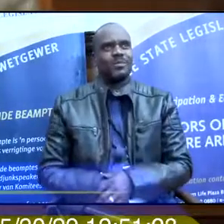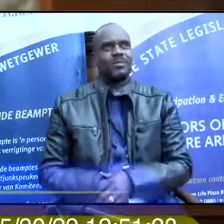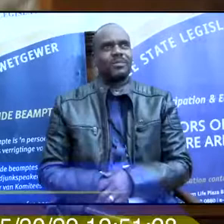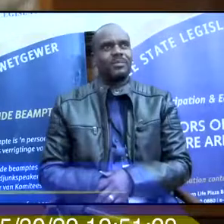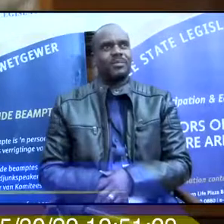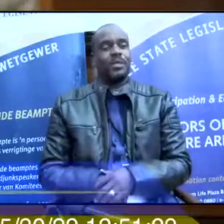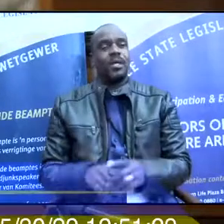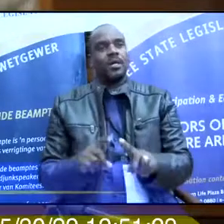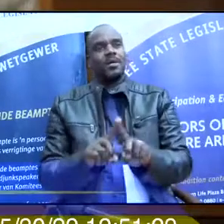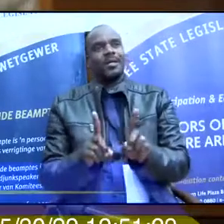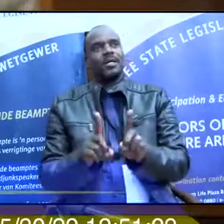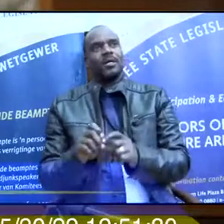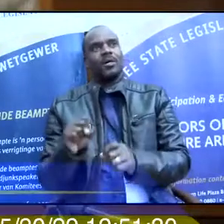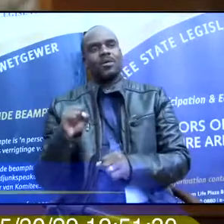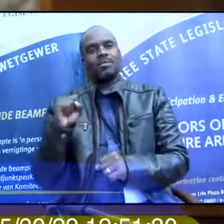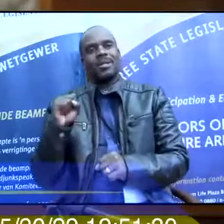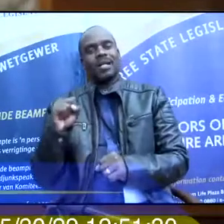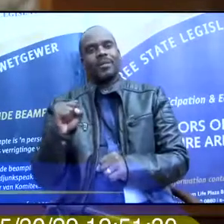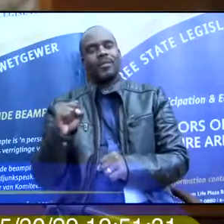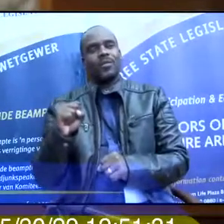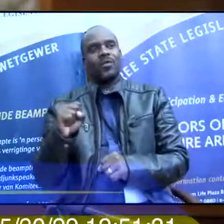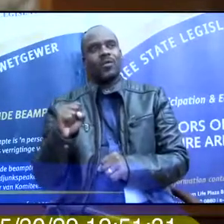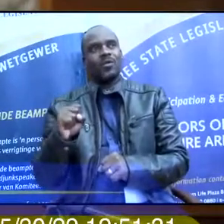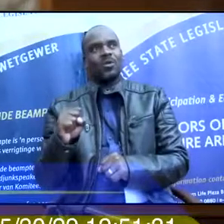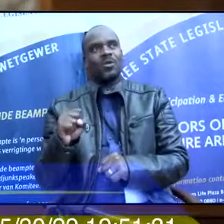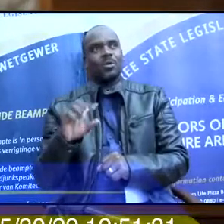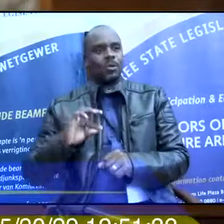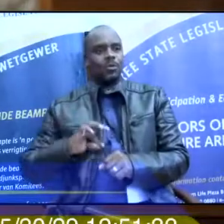but they are always receiving those insults